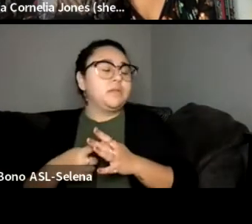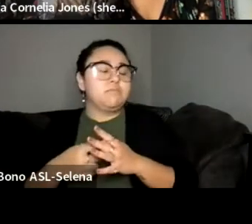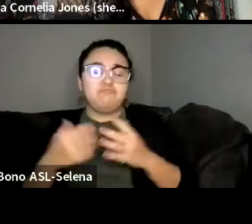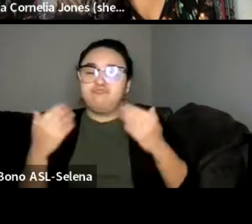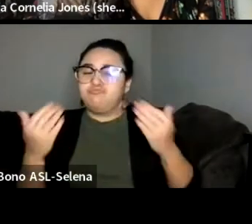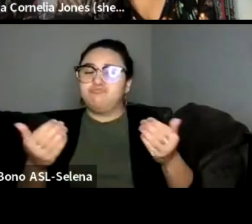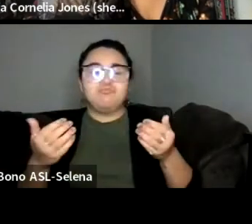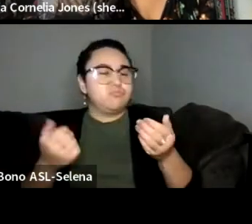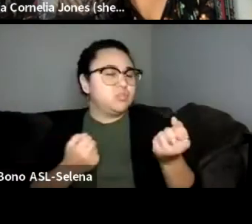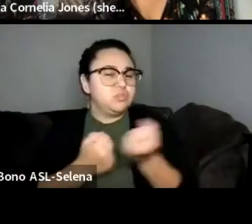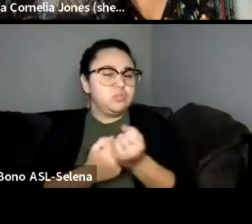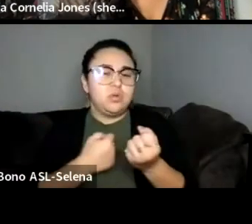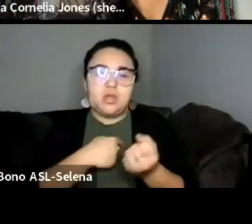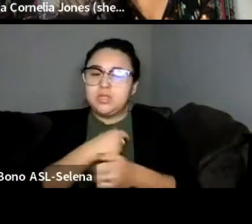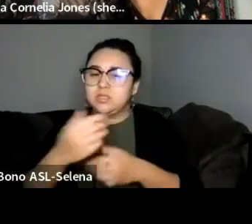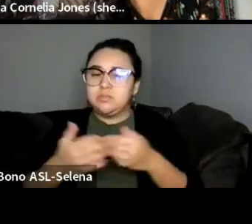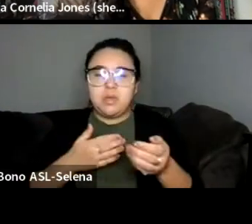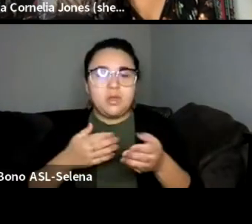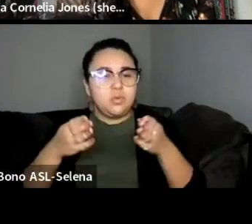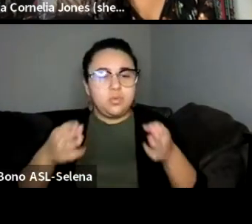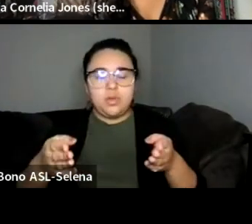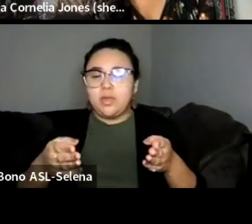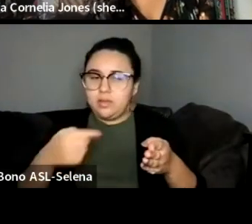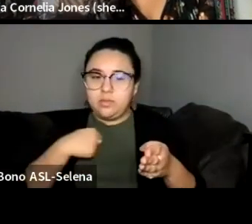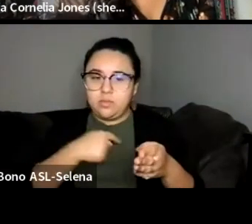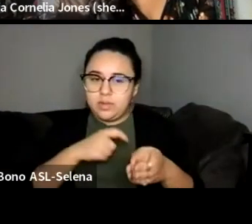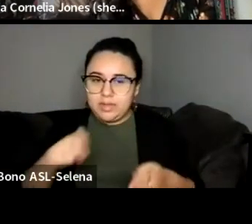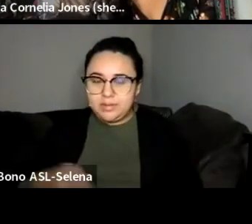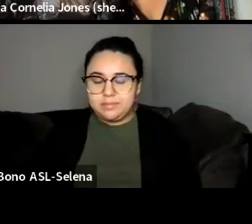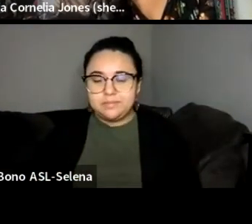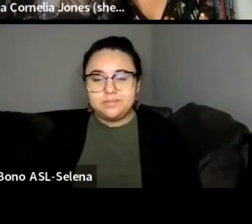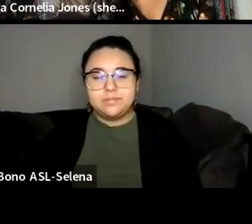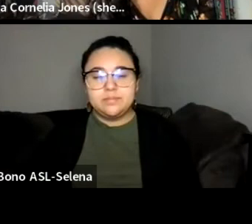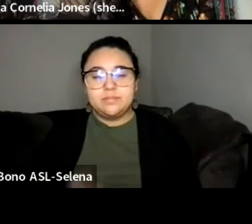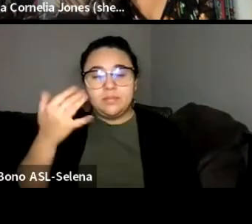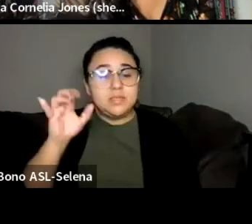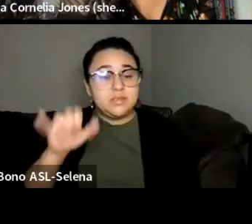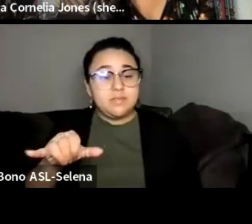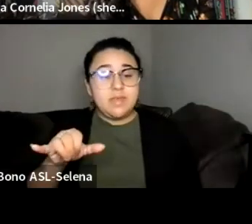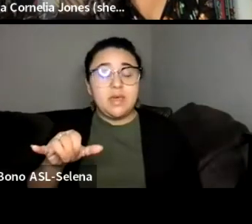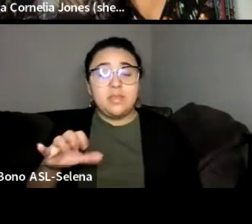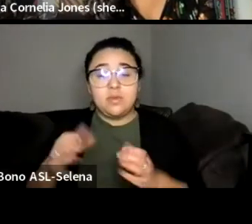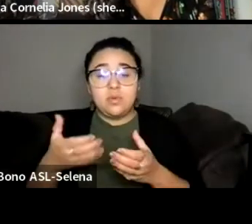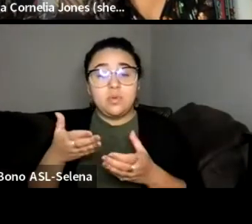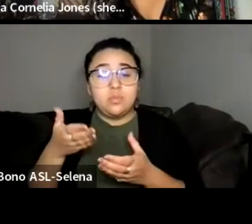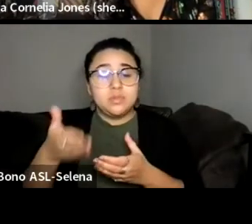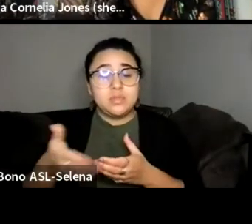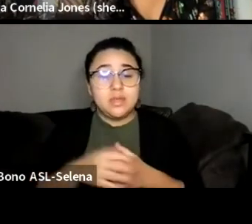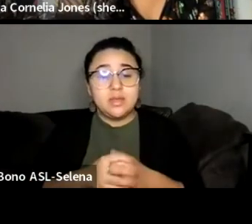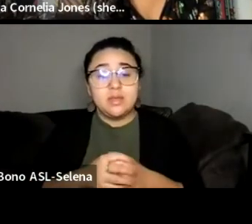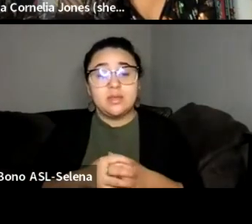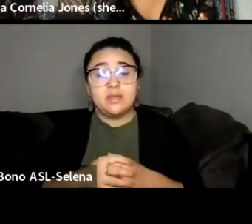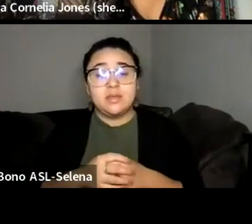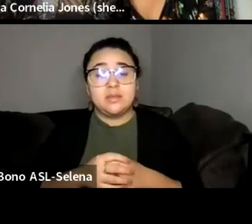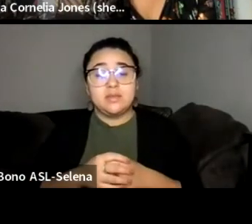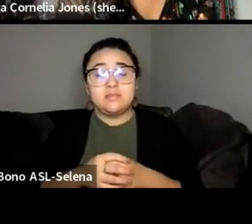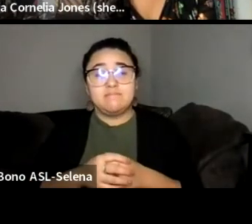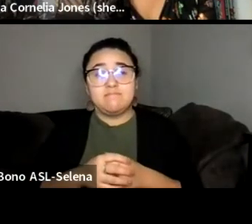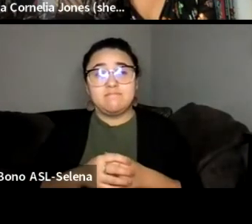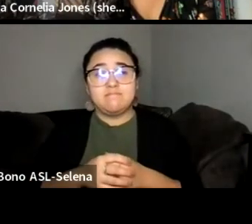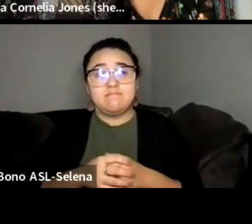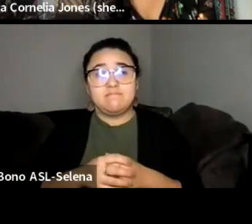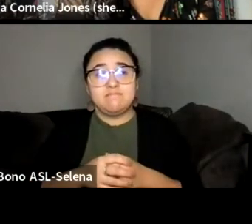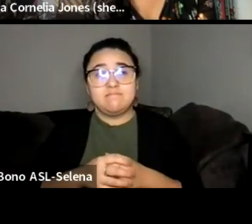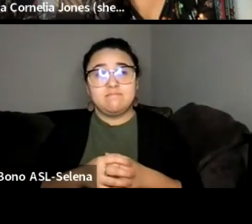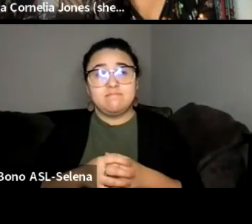would support us in whatever way we needed. And because of that, the group that was there, I think, maybe wouldn't have ever had a